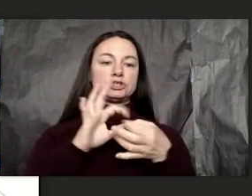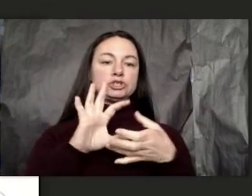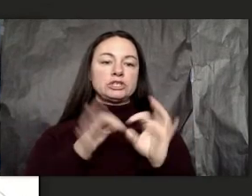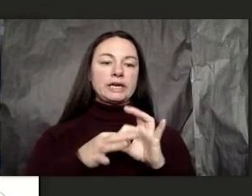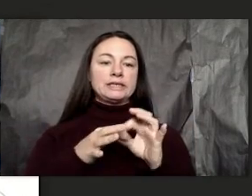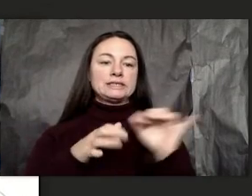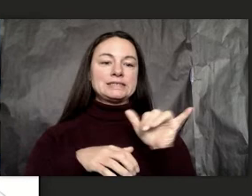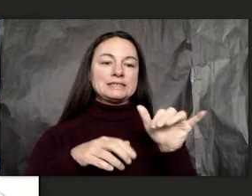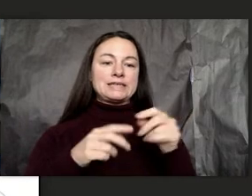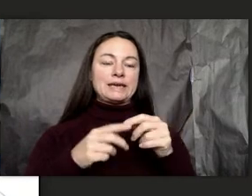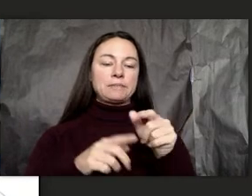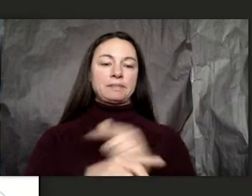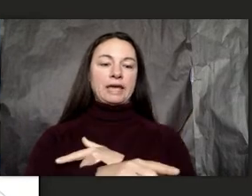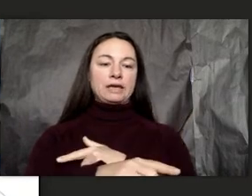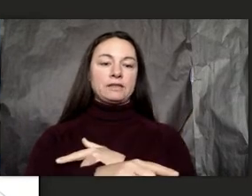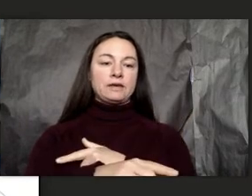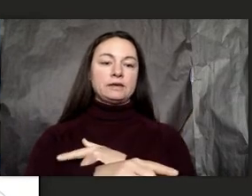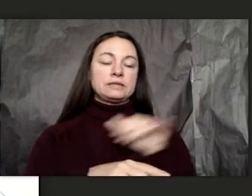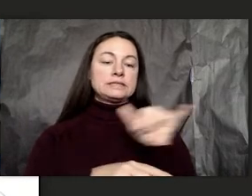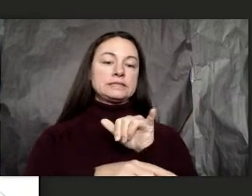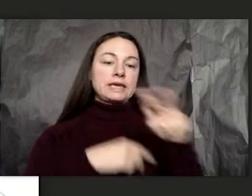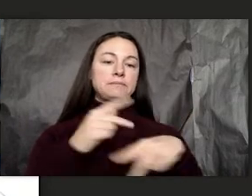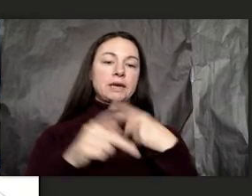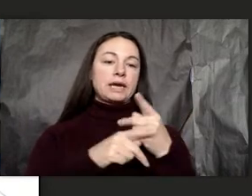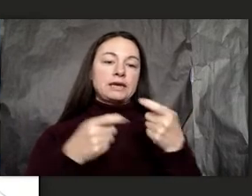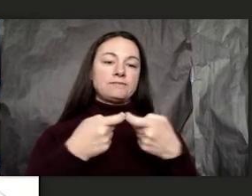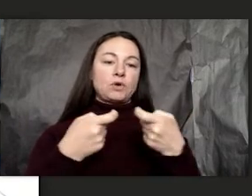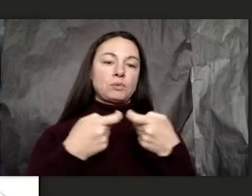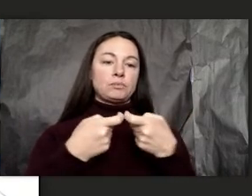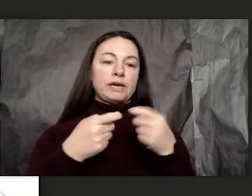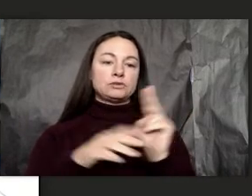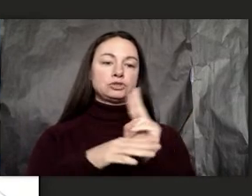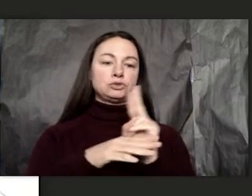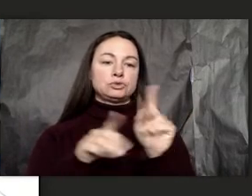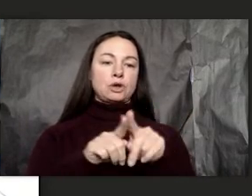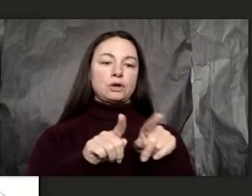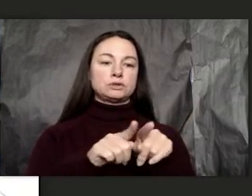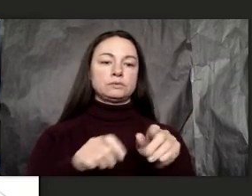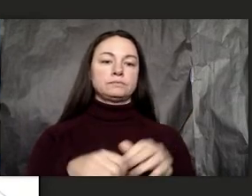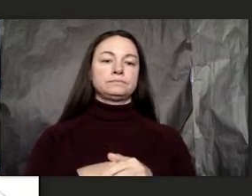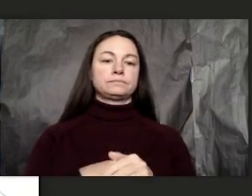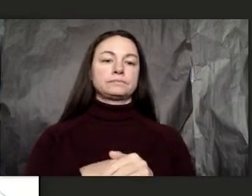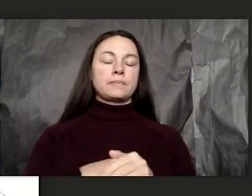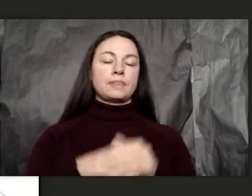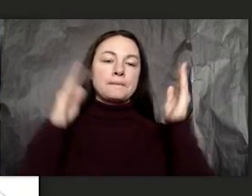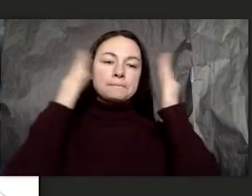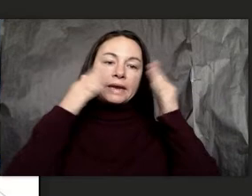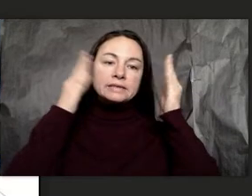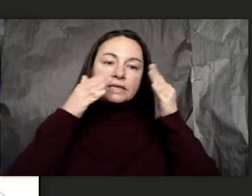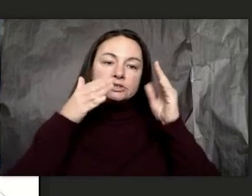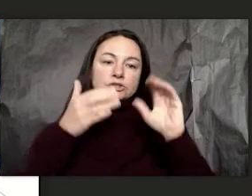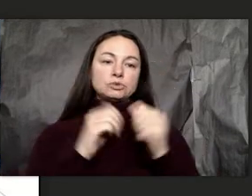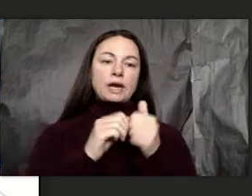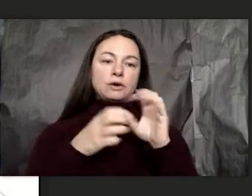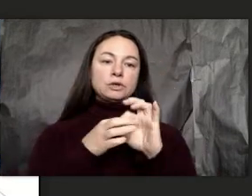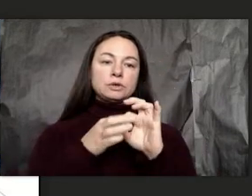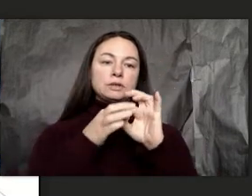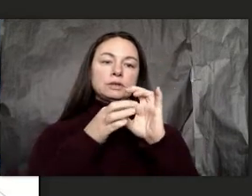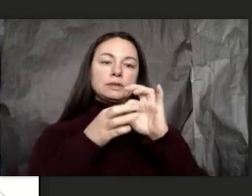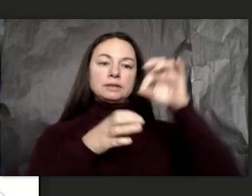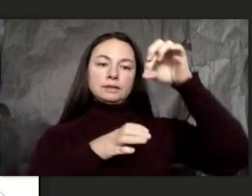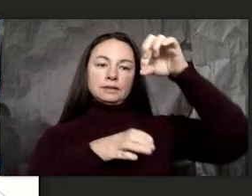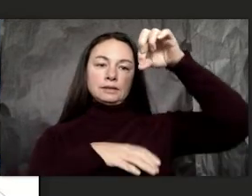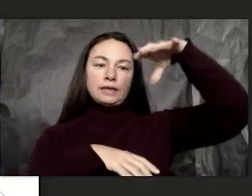and made out of the same types of rubber bands. We want to make sure that we're paying attention to how we're letting go of the weights. Are